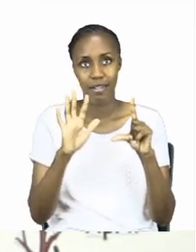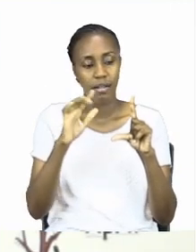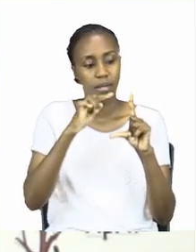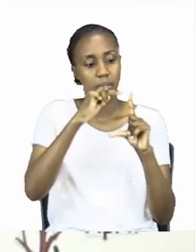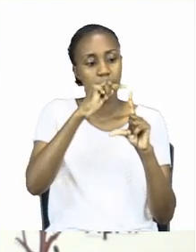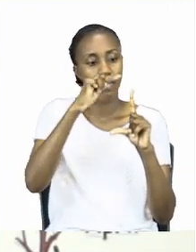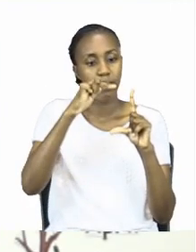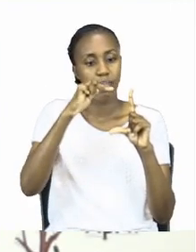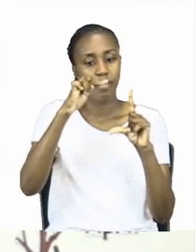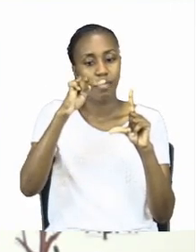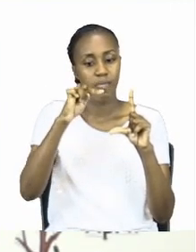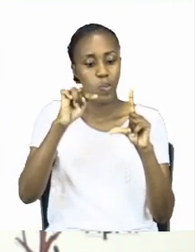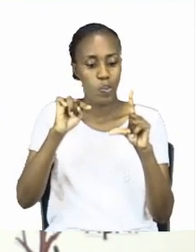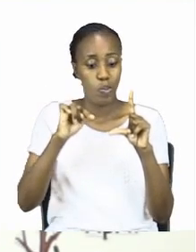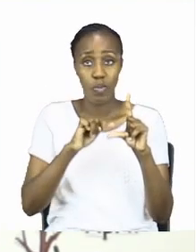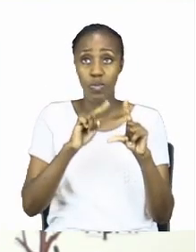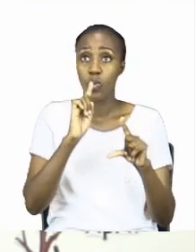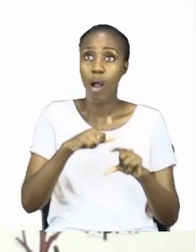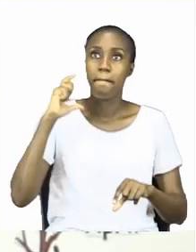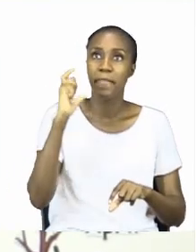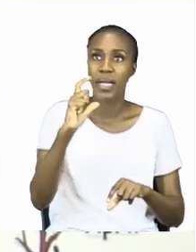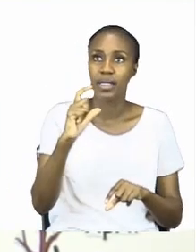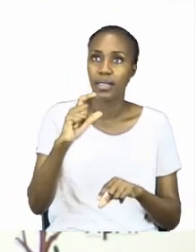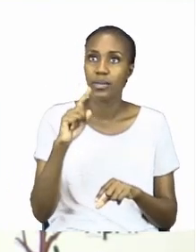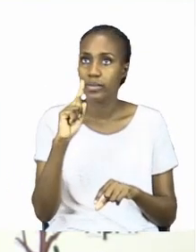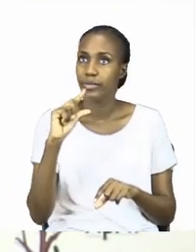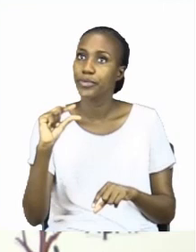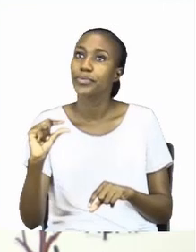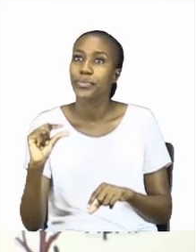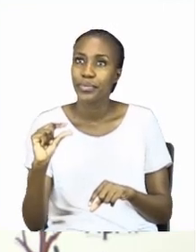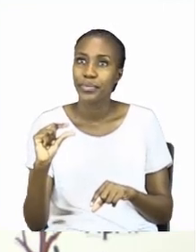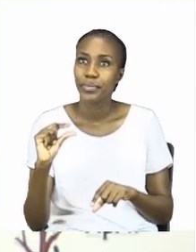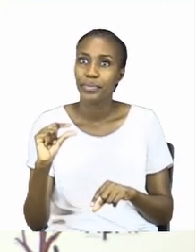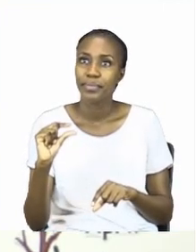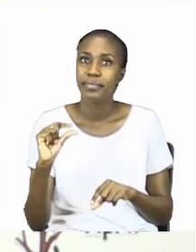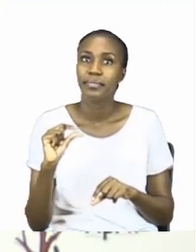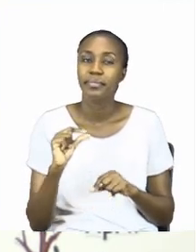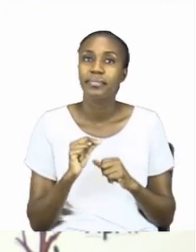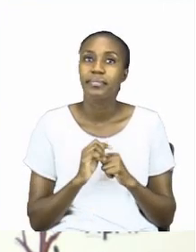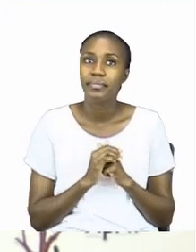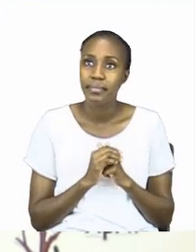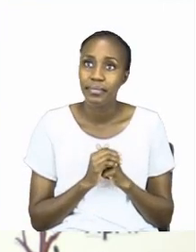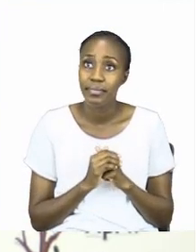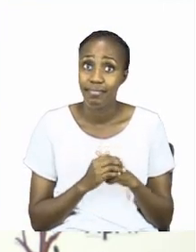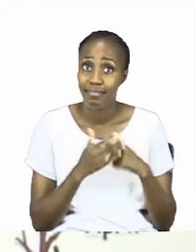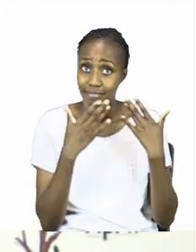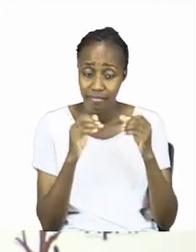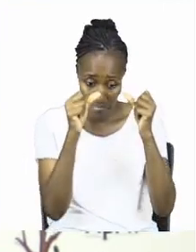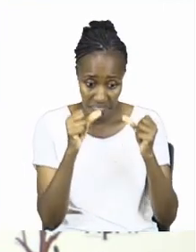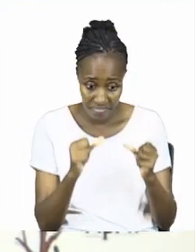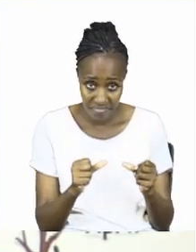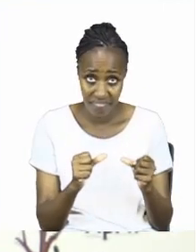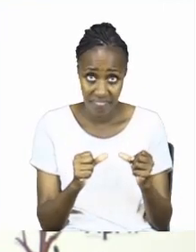must be big and the other one must be small. Now once you have pasted your big leaf,